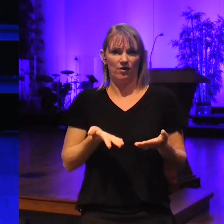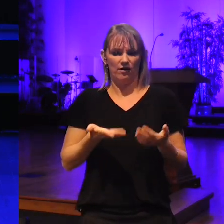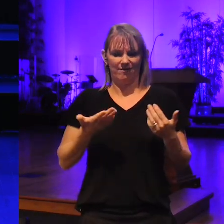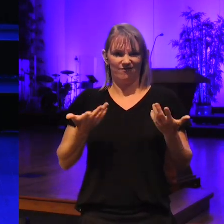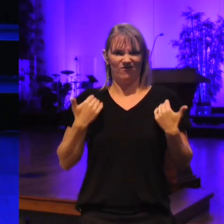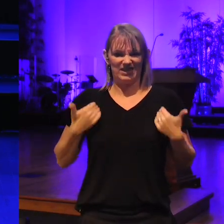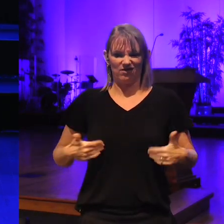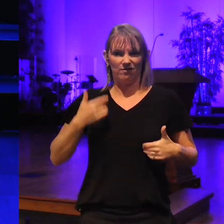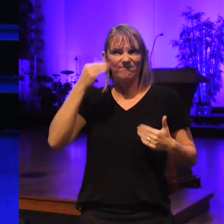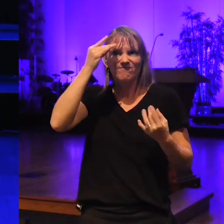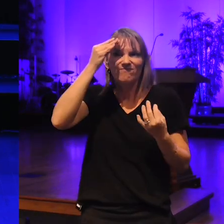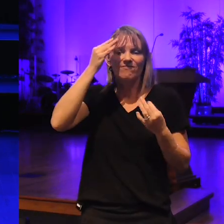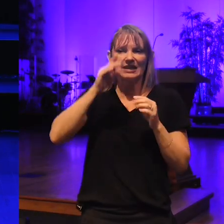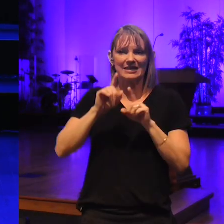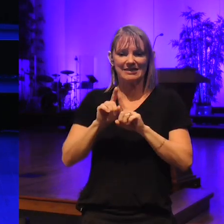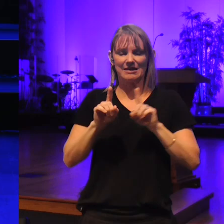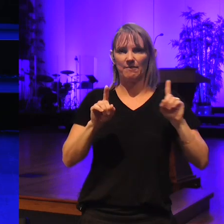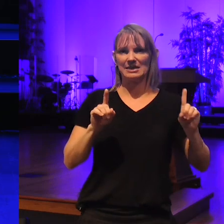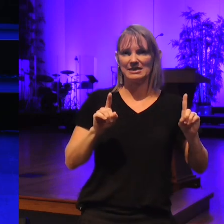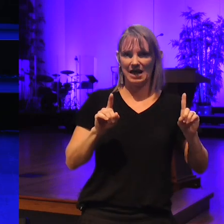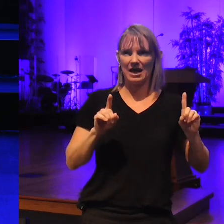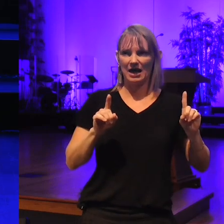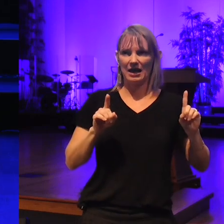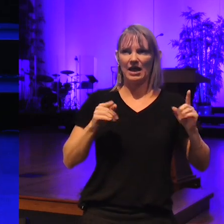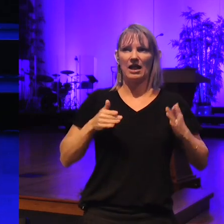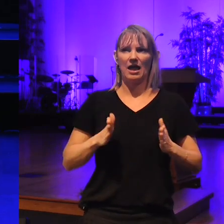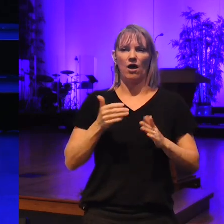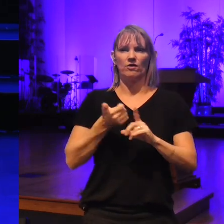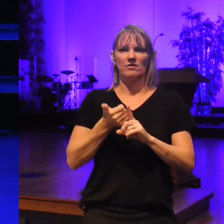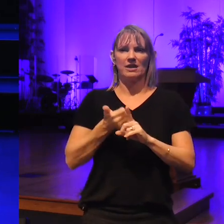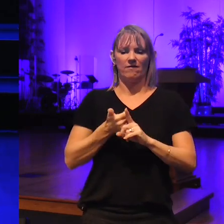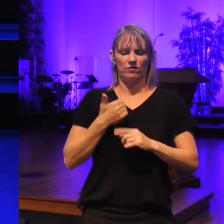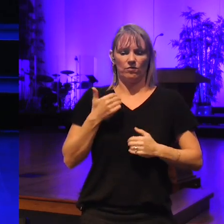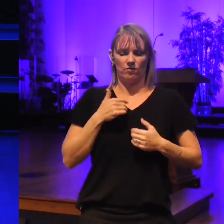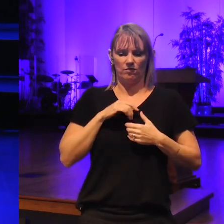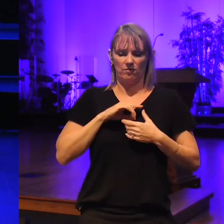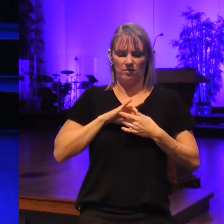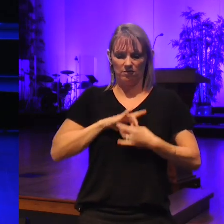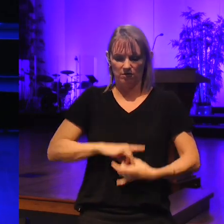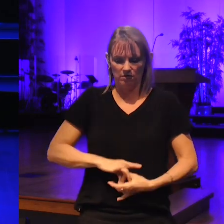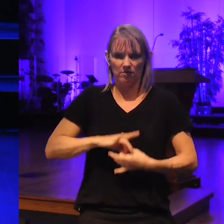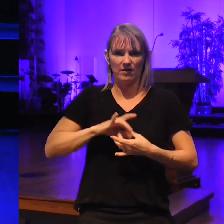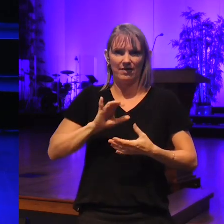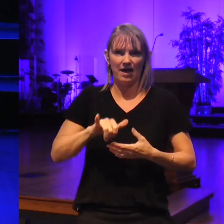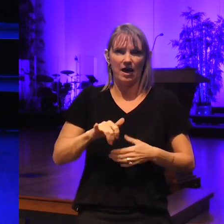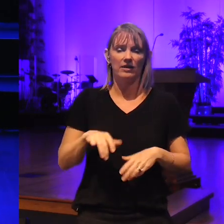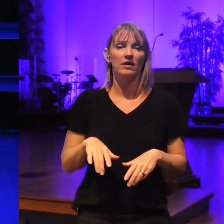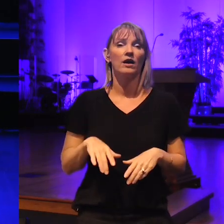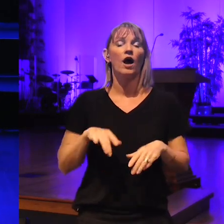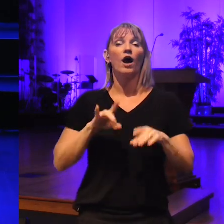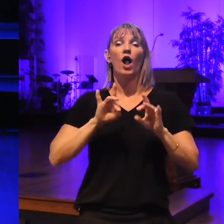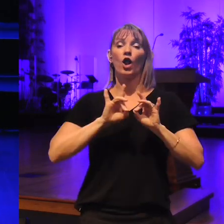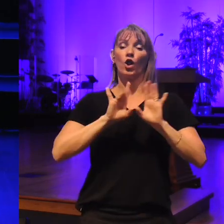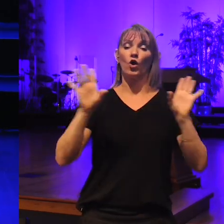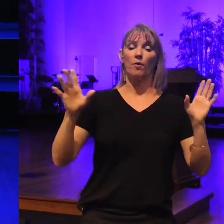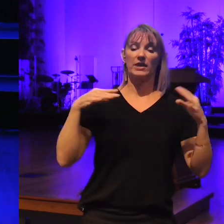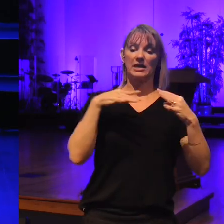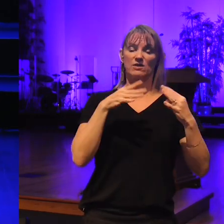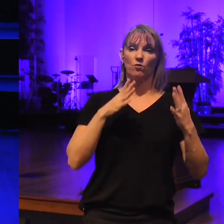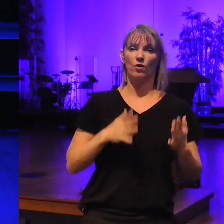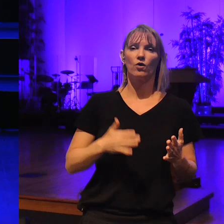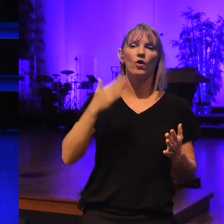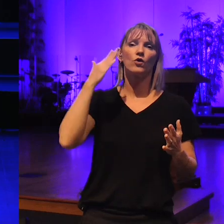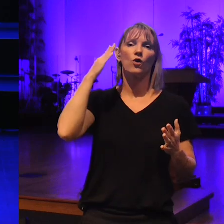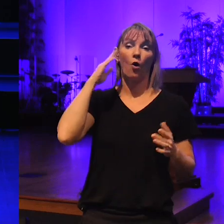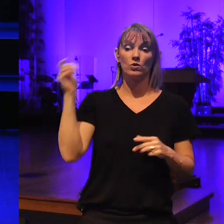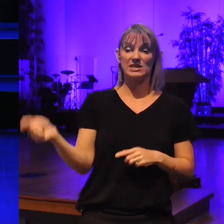aside from it. Just allowing yourself to move with that. So a luminous warrior knows to set down